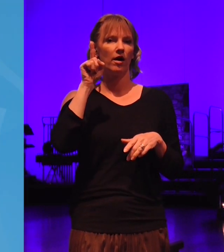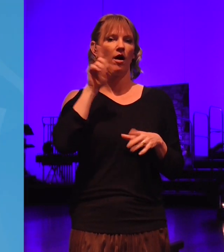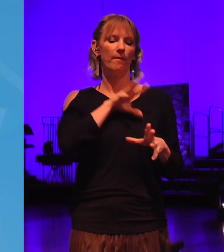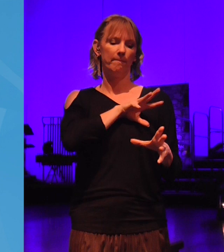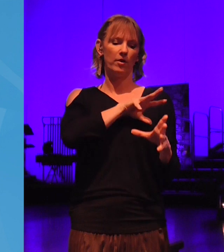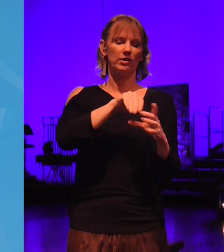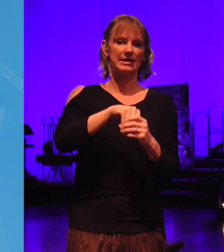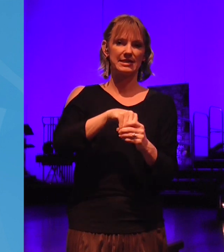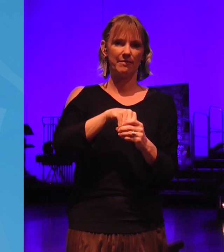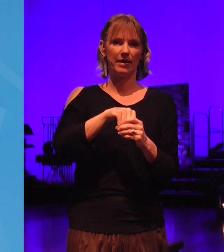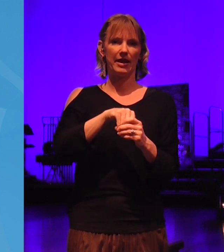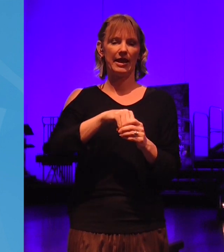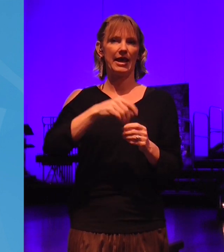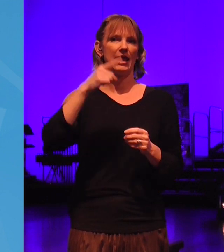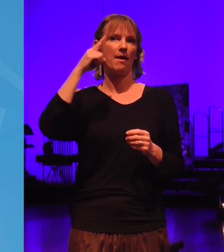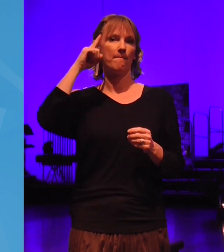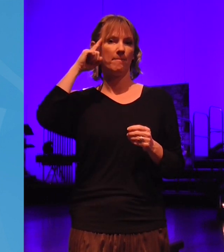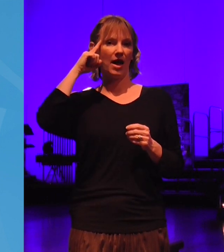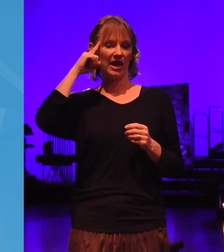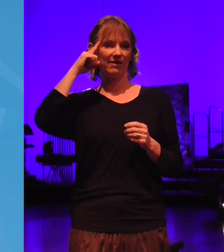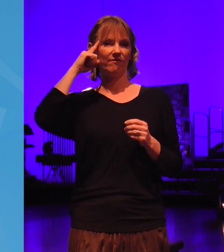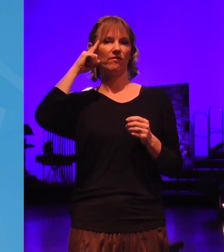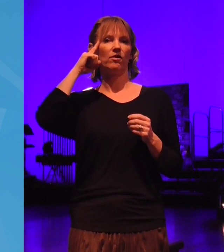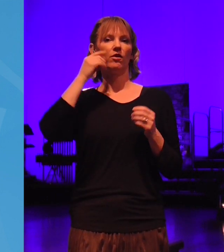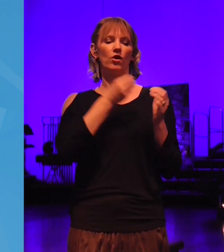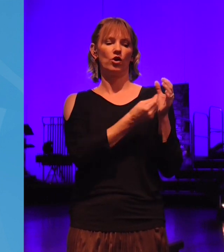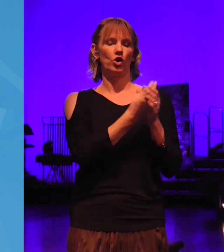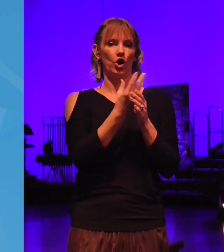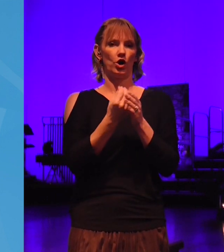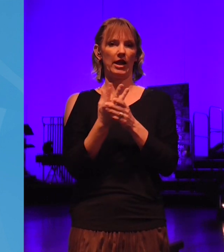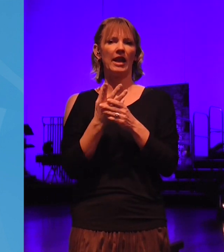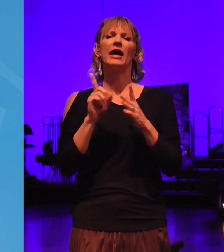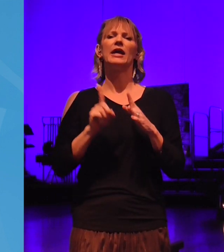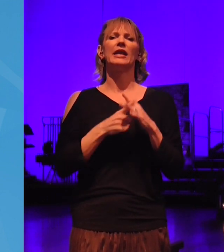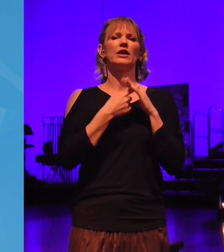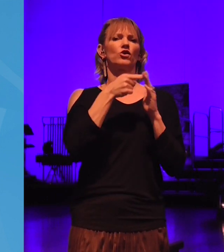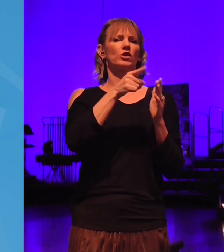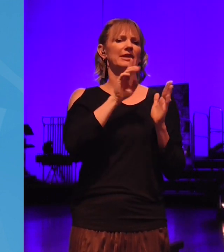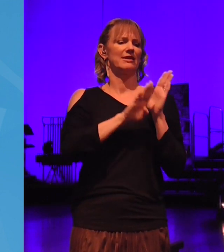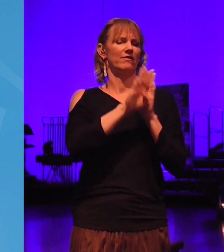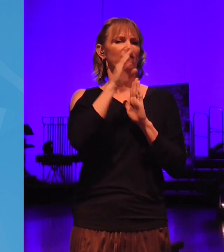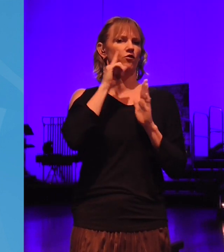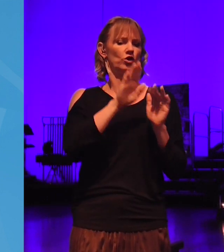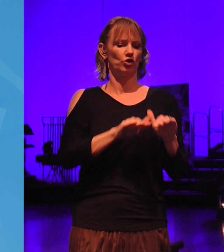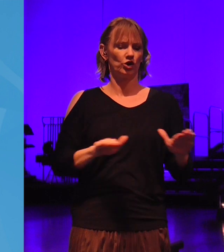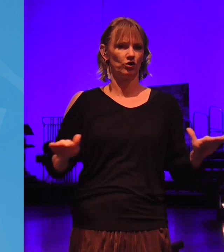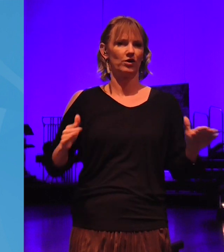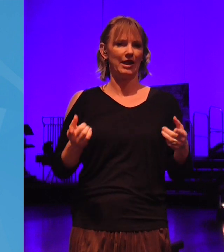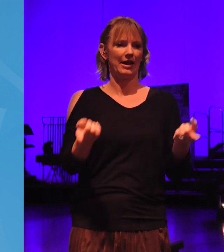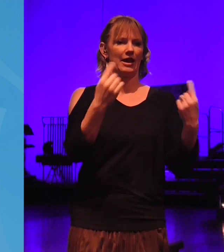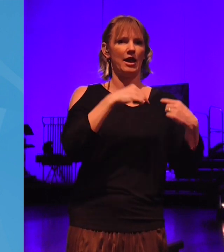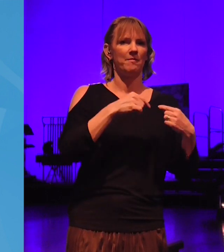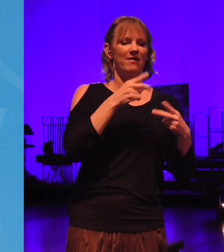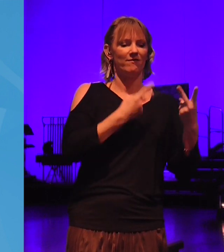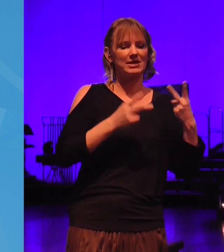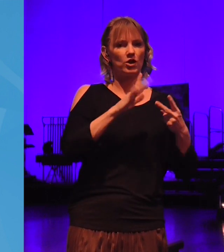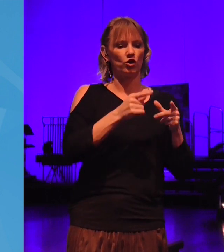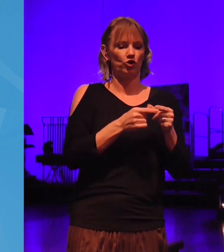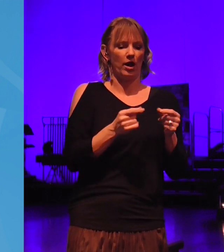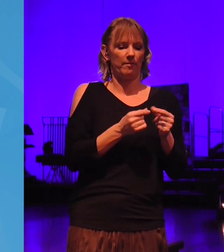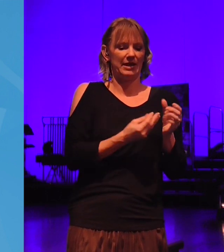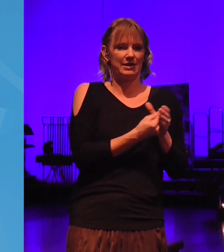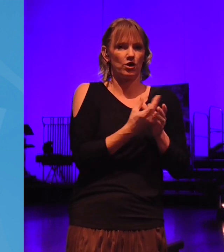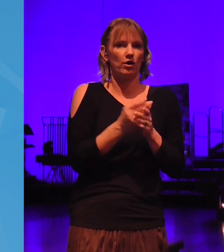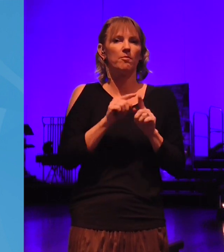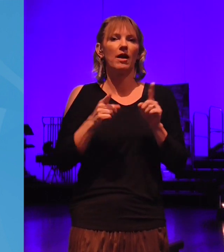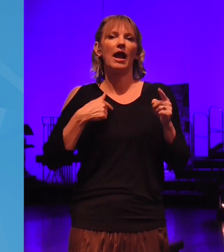a mindful garden. She initially came up with these for kids visiting her Japanese garden, but I'm encouraging us